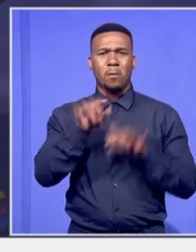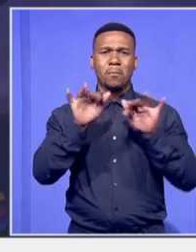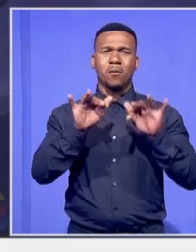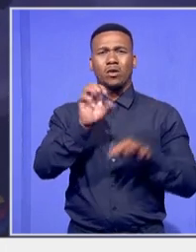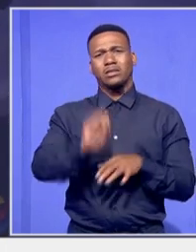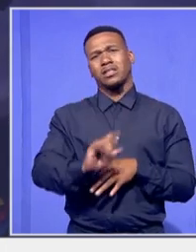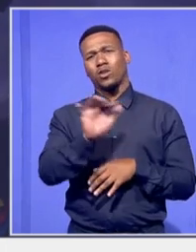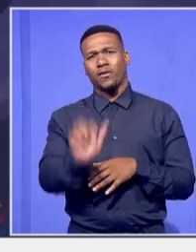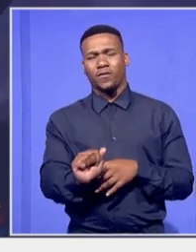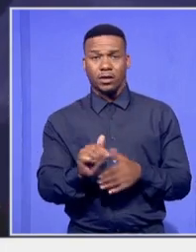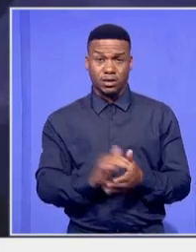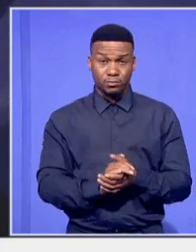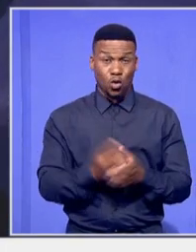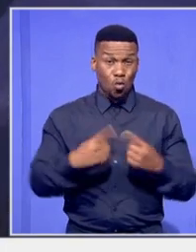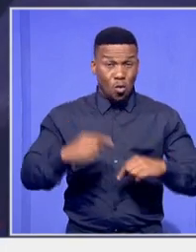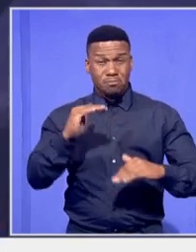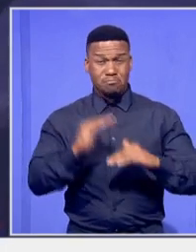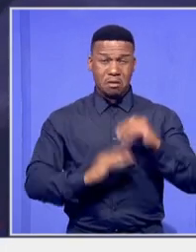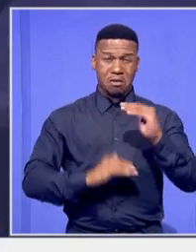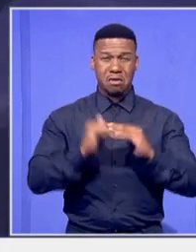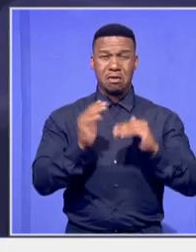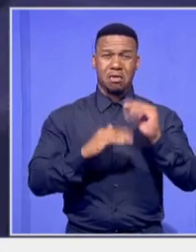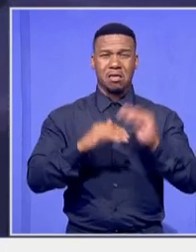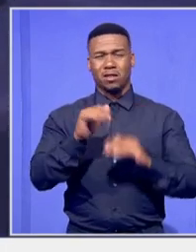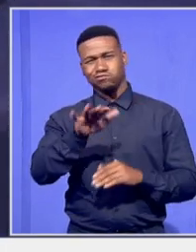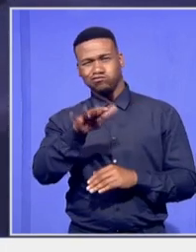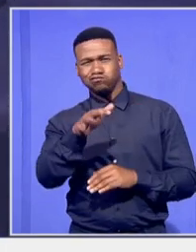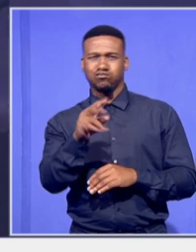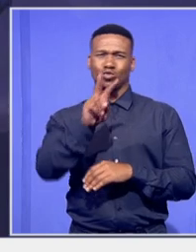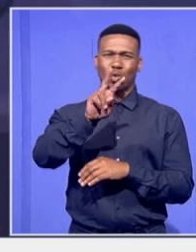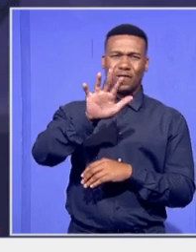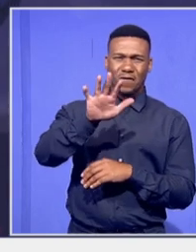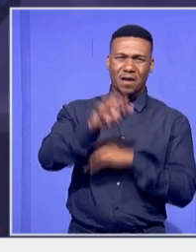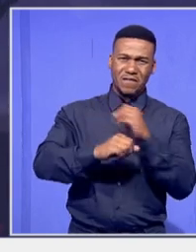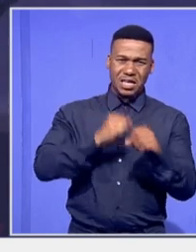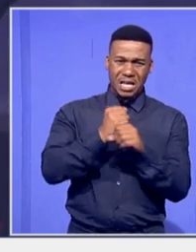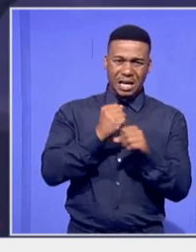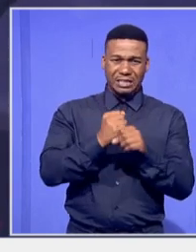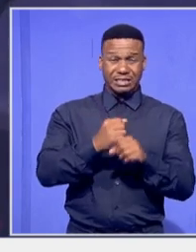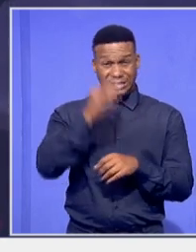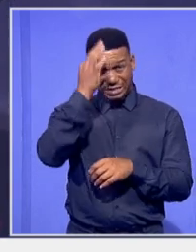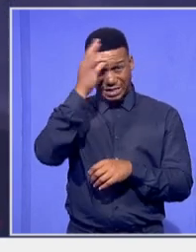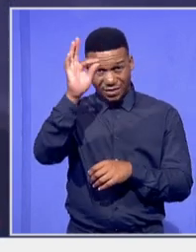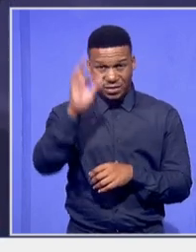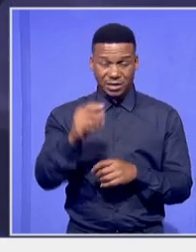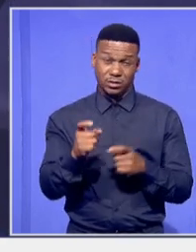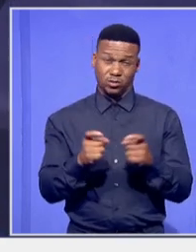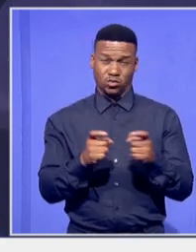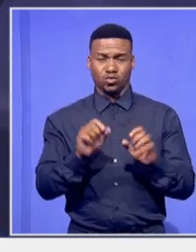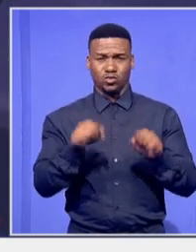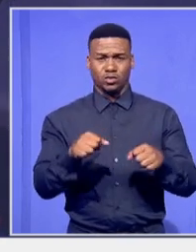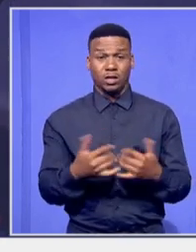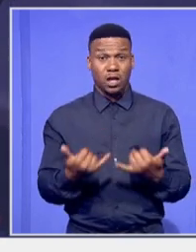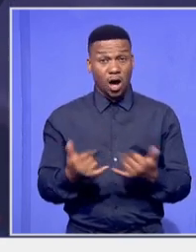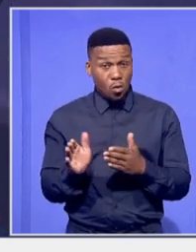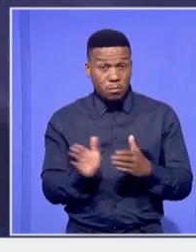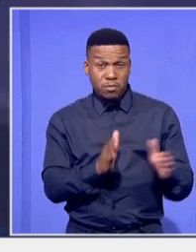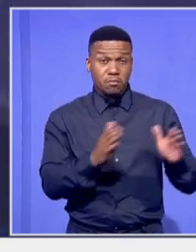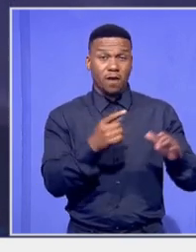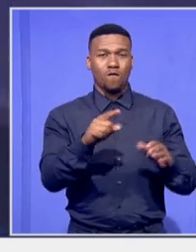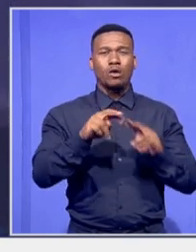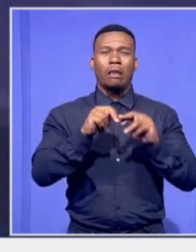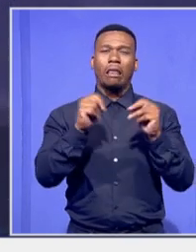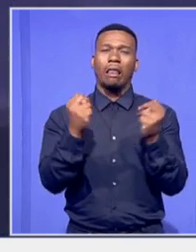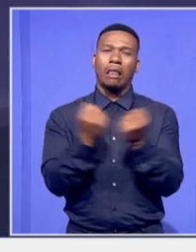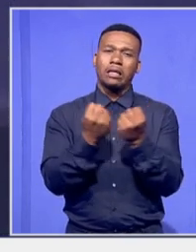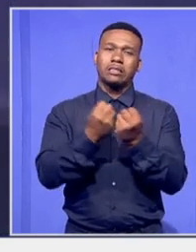almost 25 years of governance capacity as we prepare for national government. And make